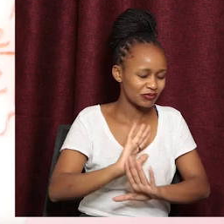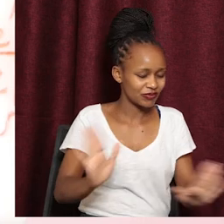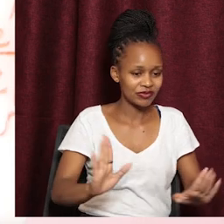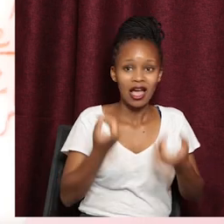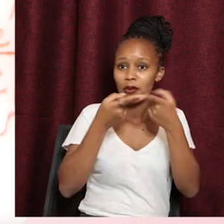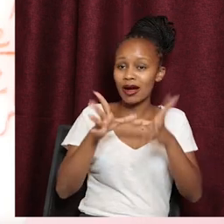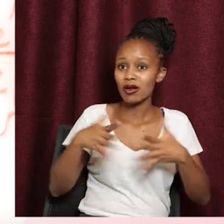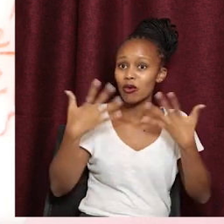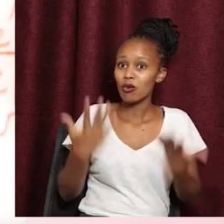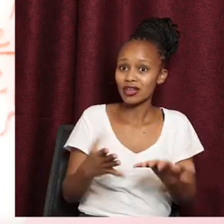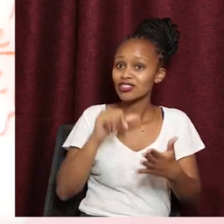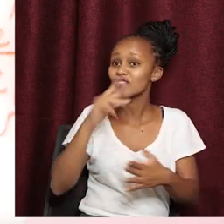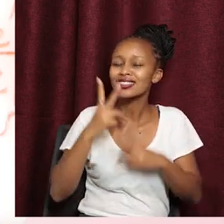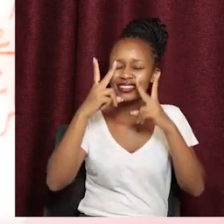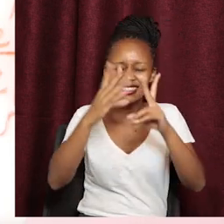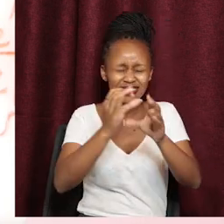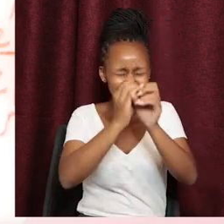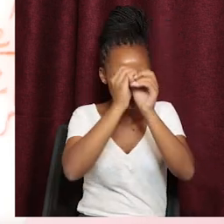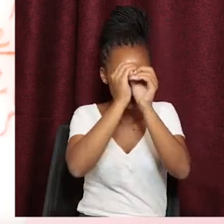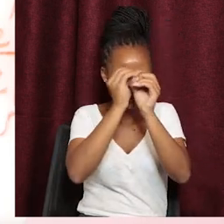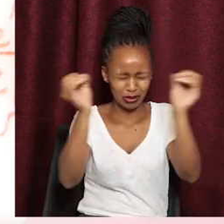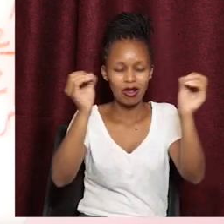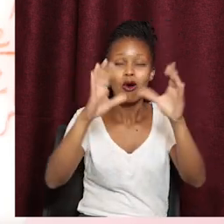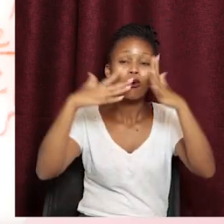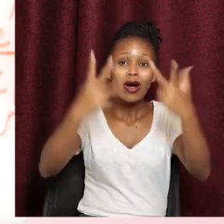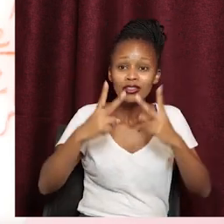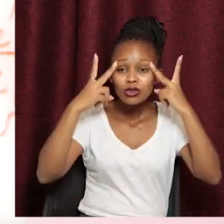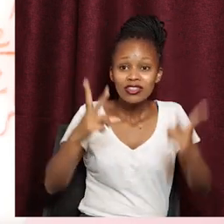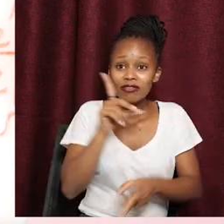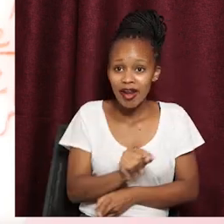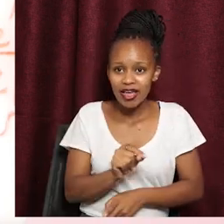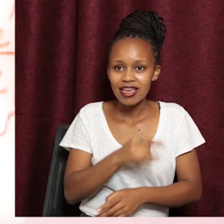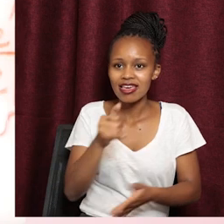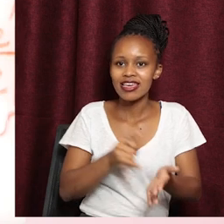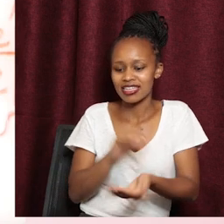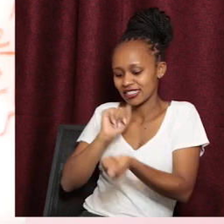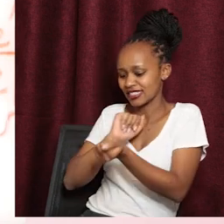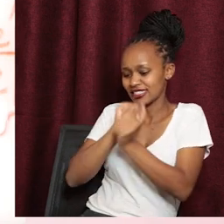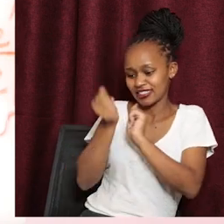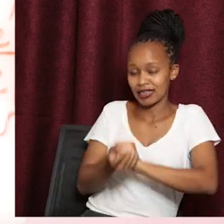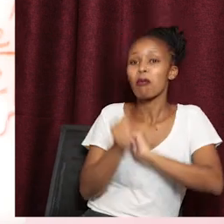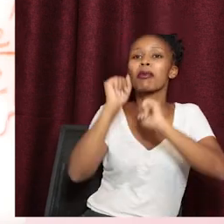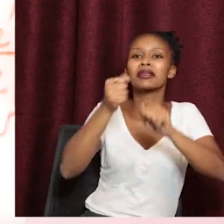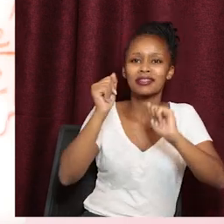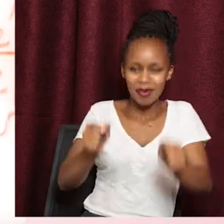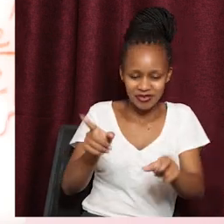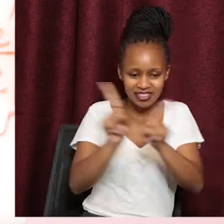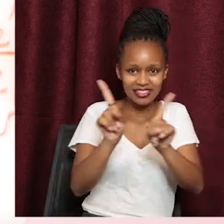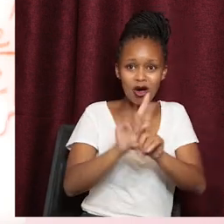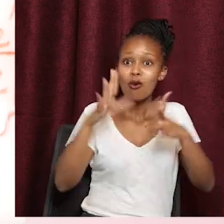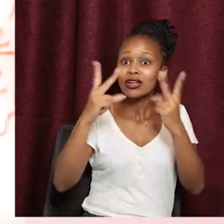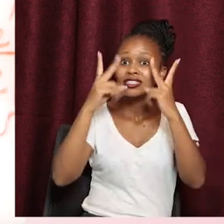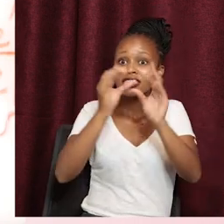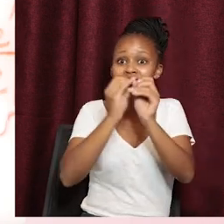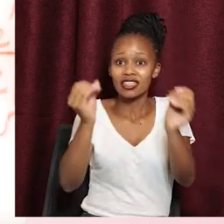unseen. For what is seen is transitory. What is unseen is